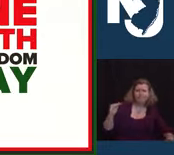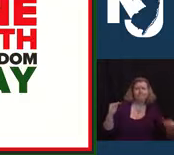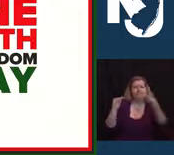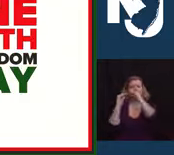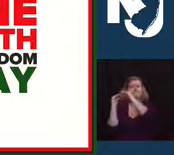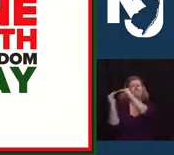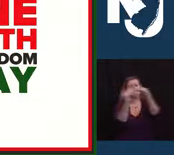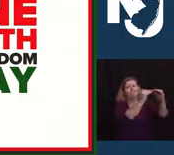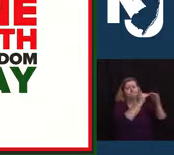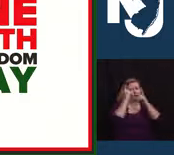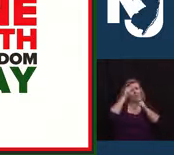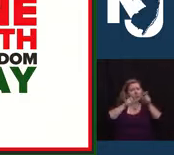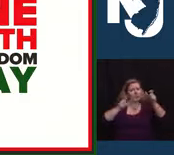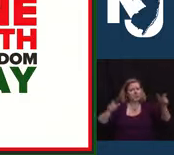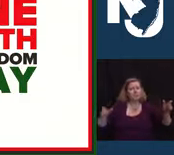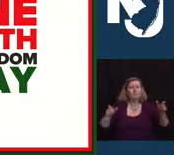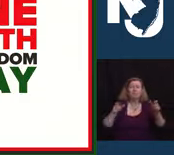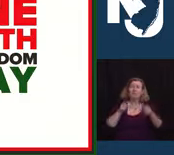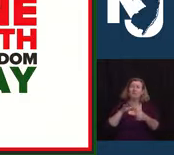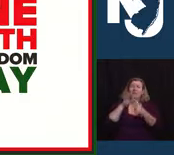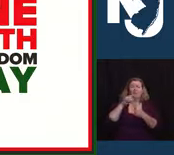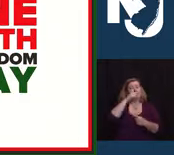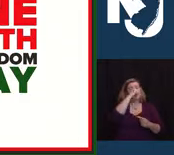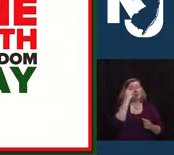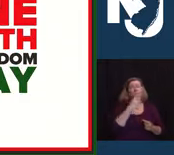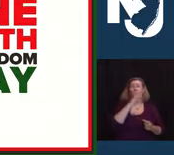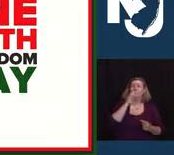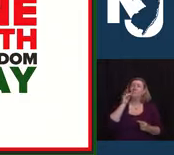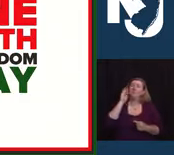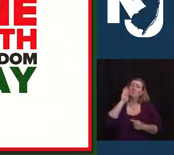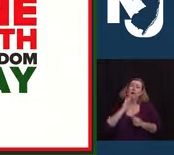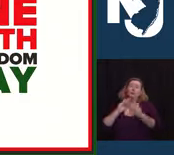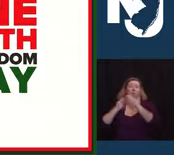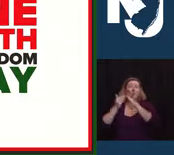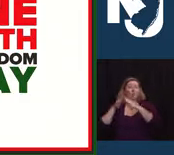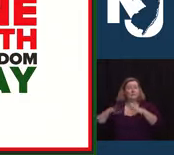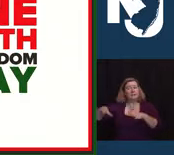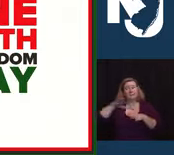Black and brown Americans who have lived with the vestiges of systemic racism.